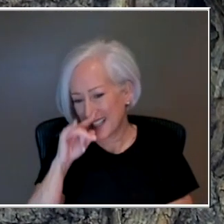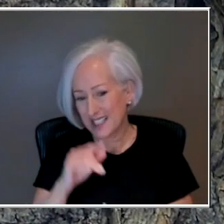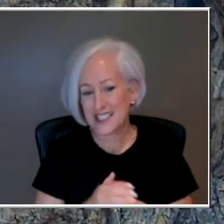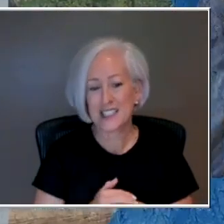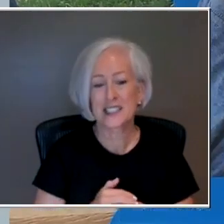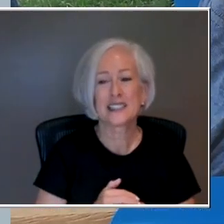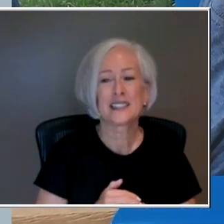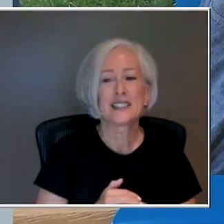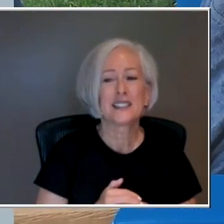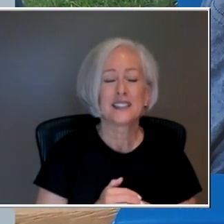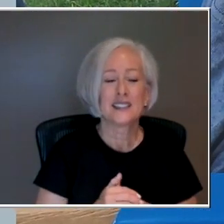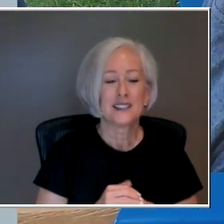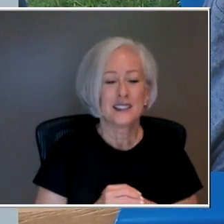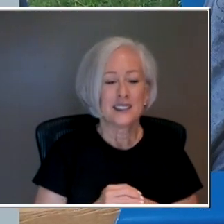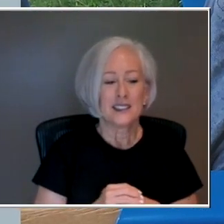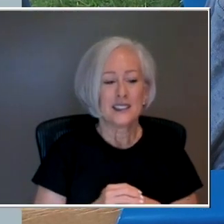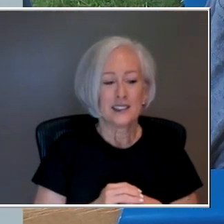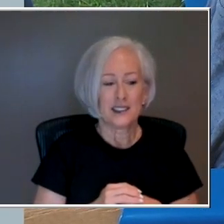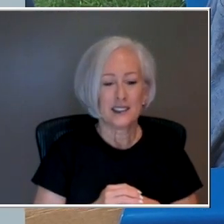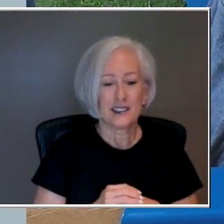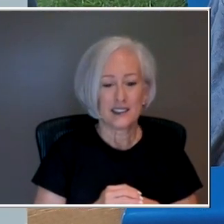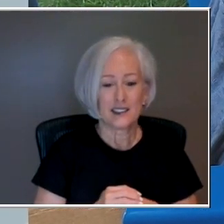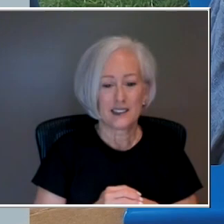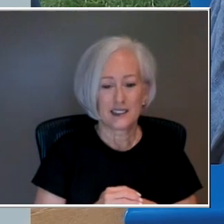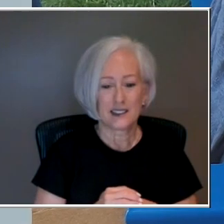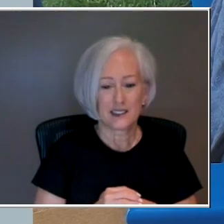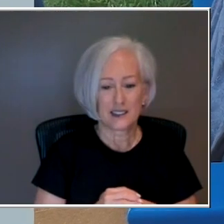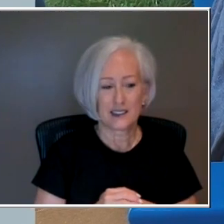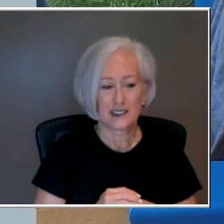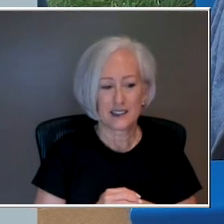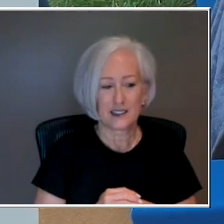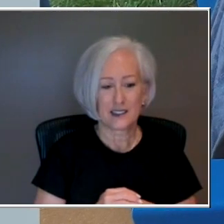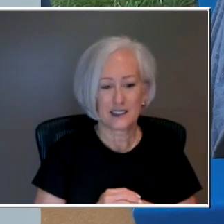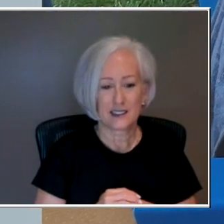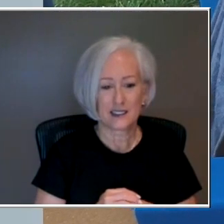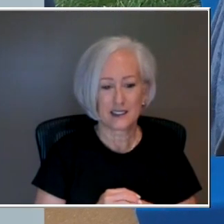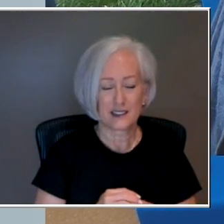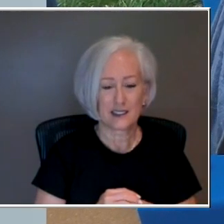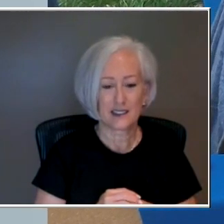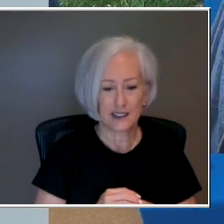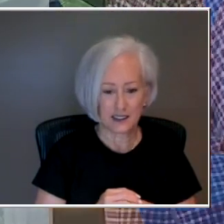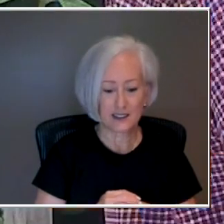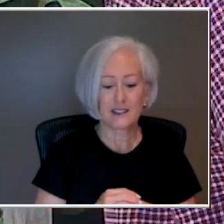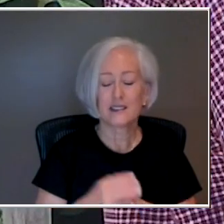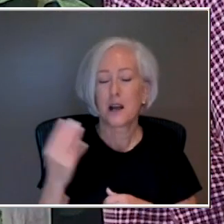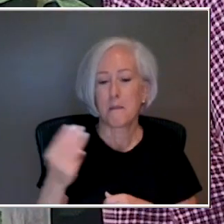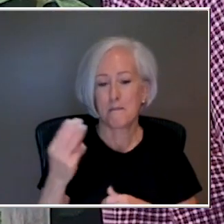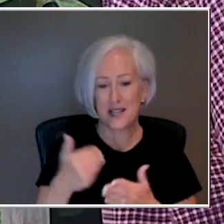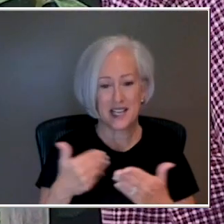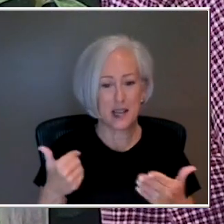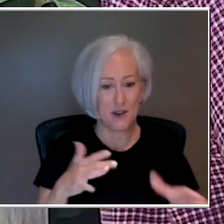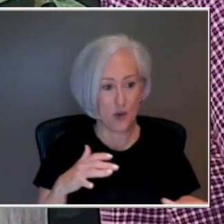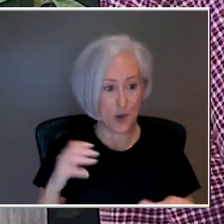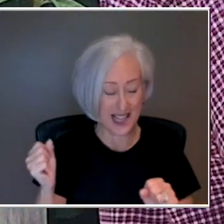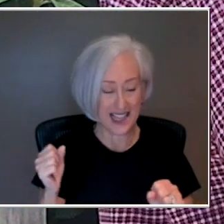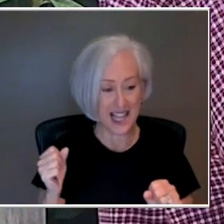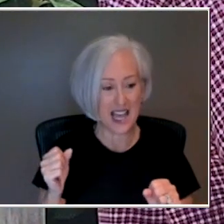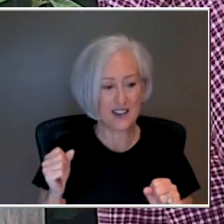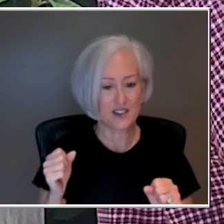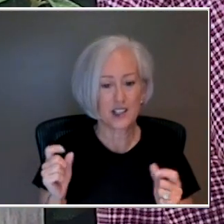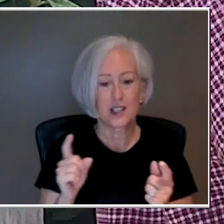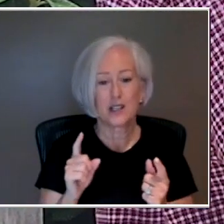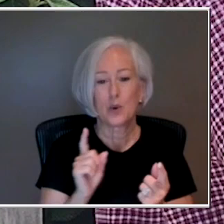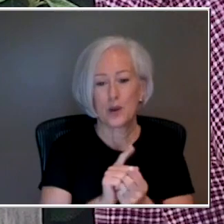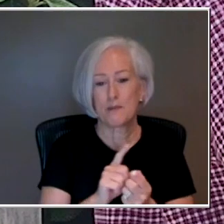we went to the zoo, and we hung out with them at the zoo. Then Monday before we left, we got to go meet